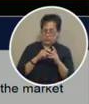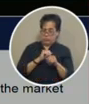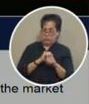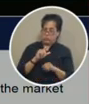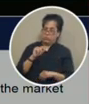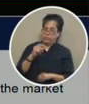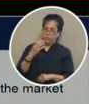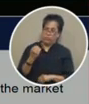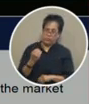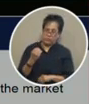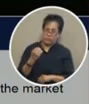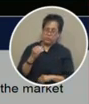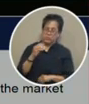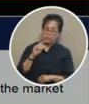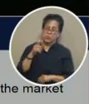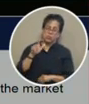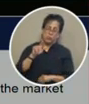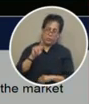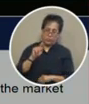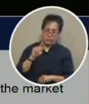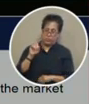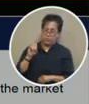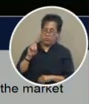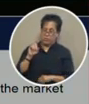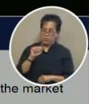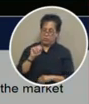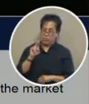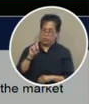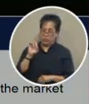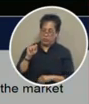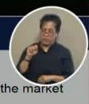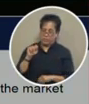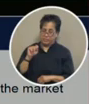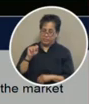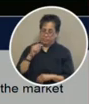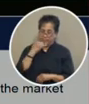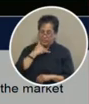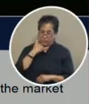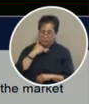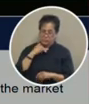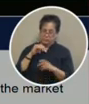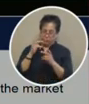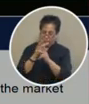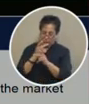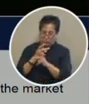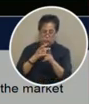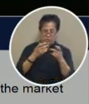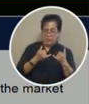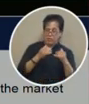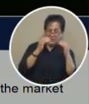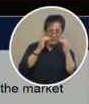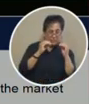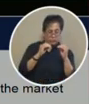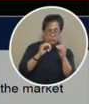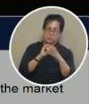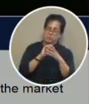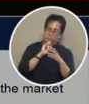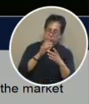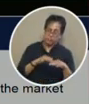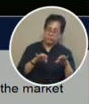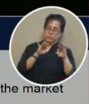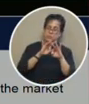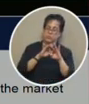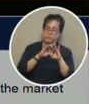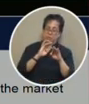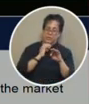here, there was 21 audit findings that we inherited. So getting no audit findings is significant for an